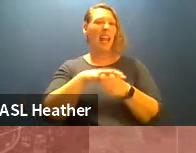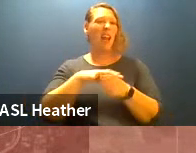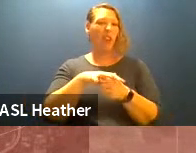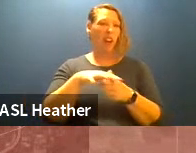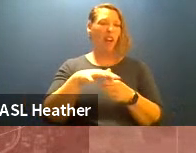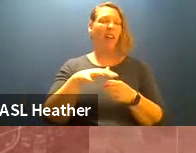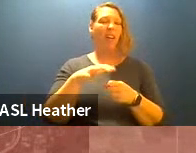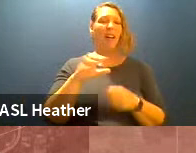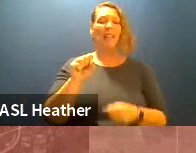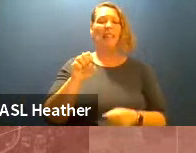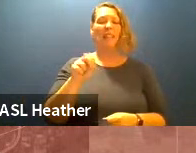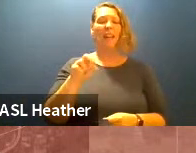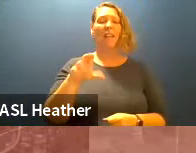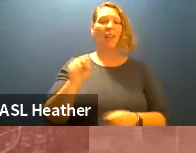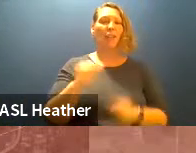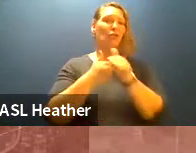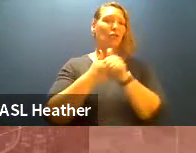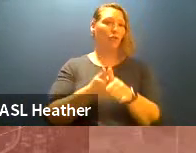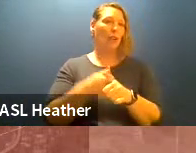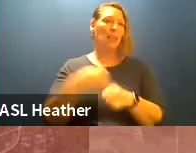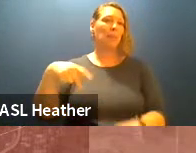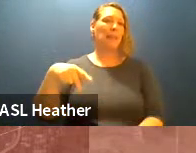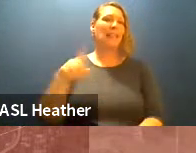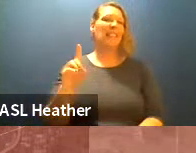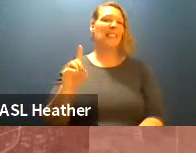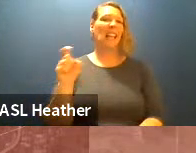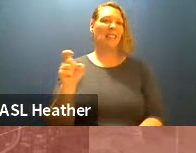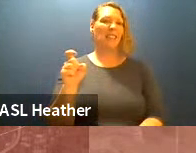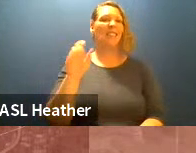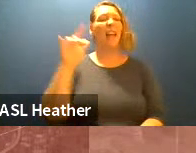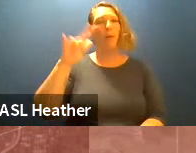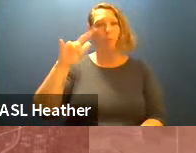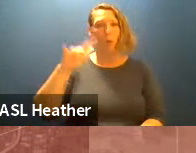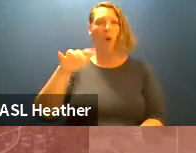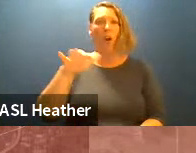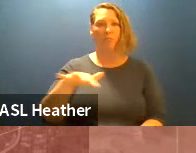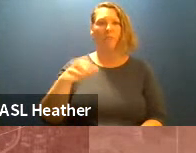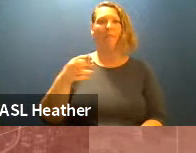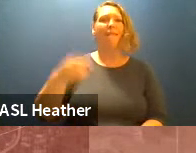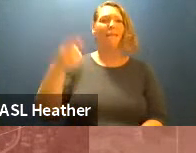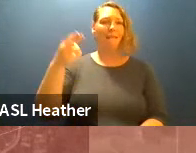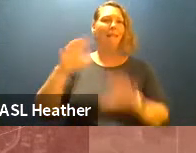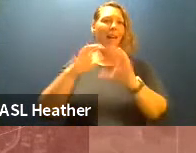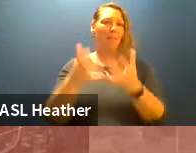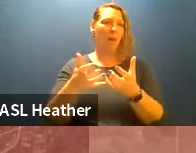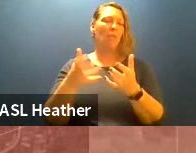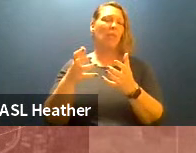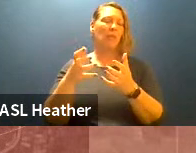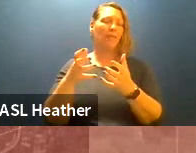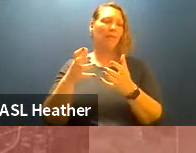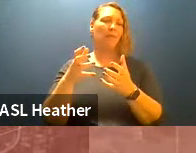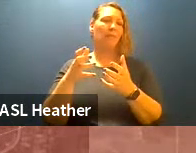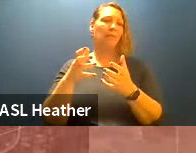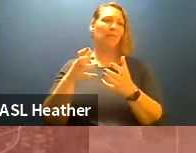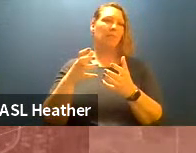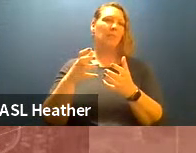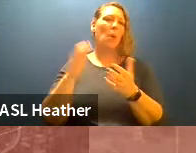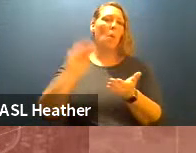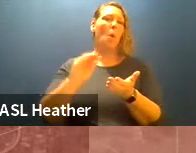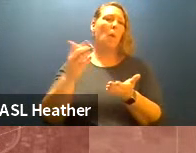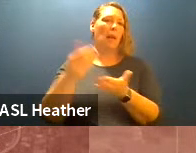the census tract where PDX is, the airport, is also a high concentration of low-income